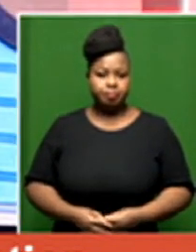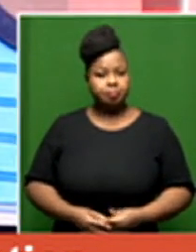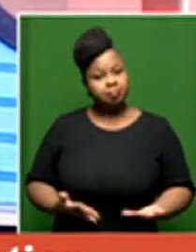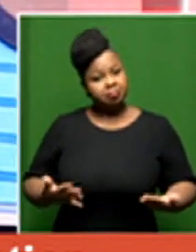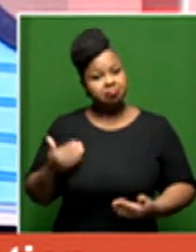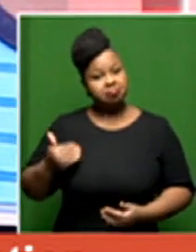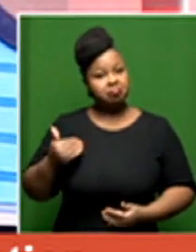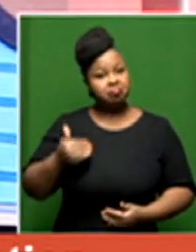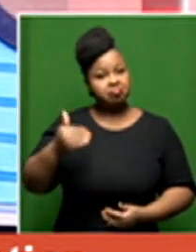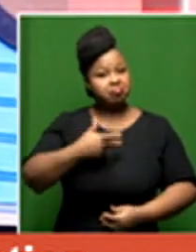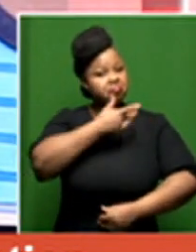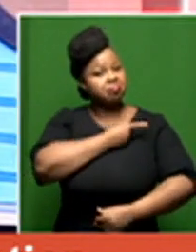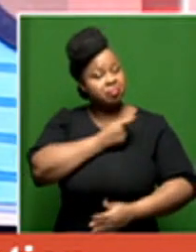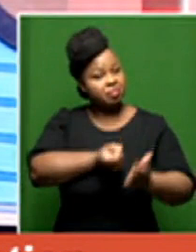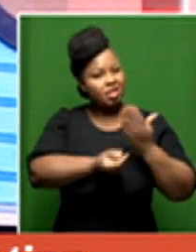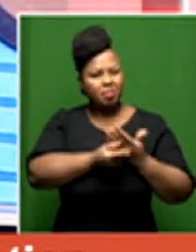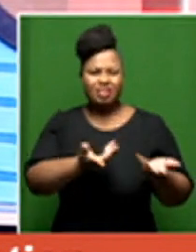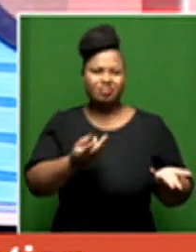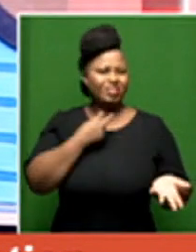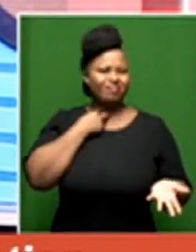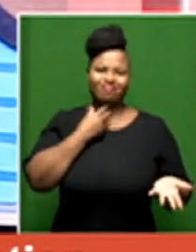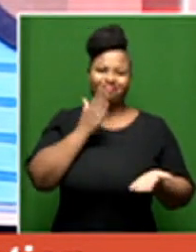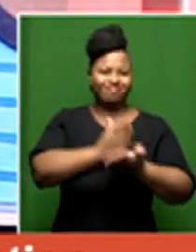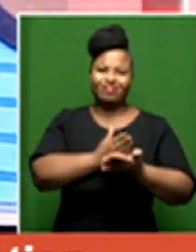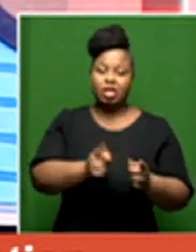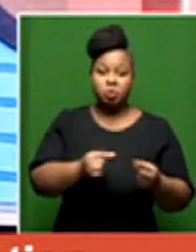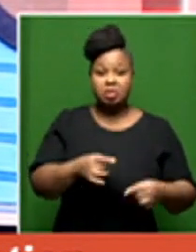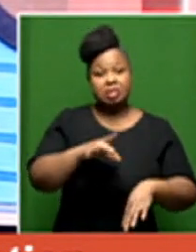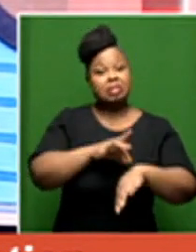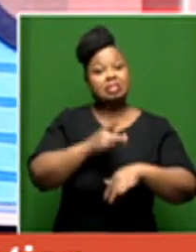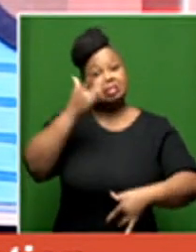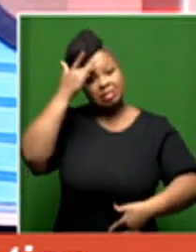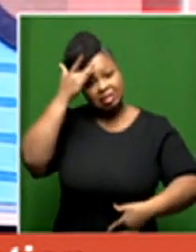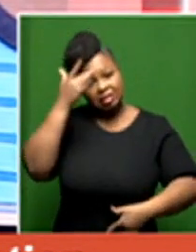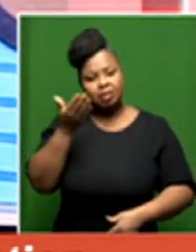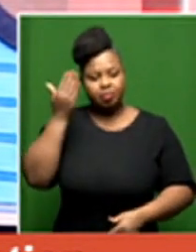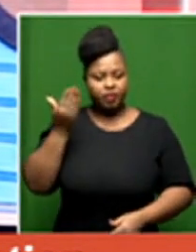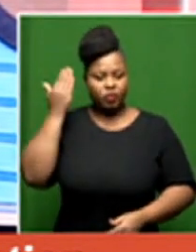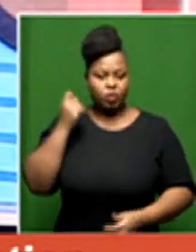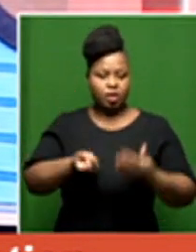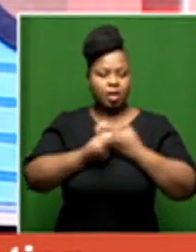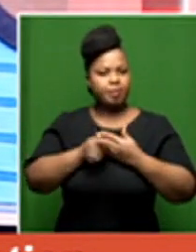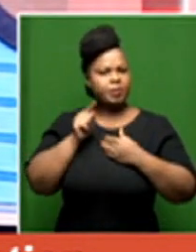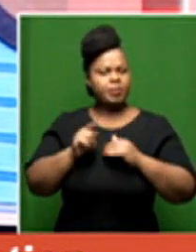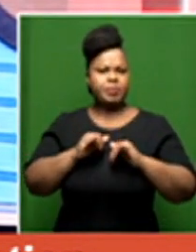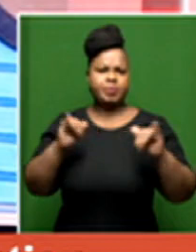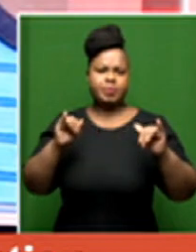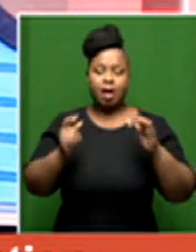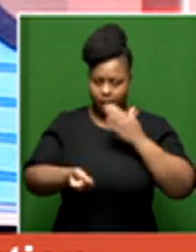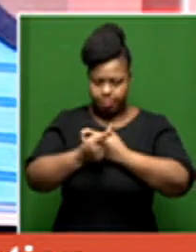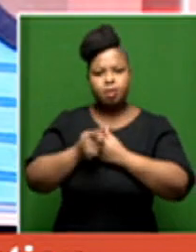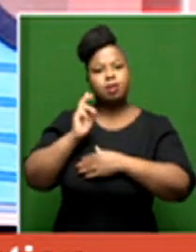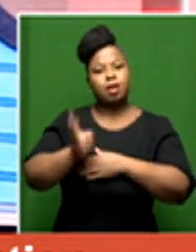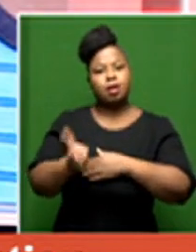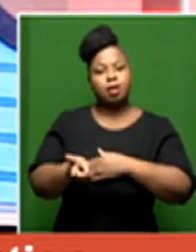When routine vaccination programs can no longer be guaranteed, diseases that were previously eradicated reappear,